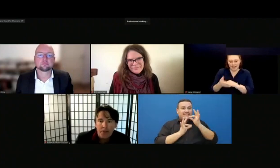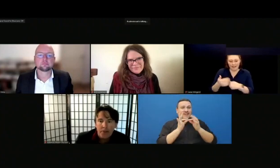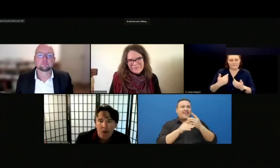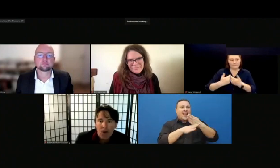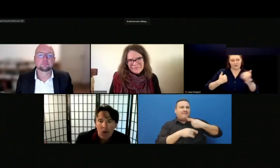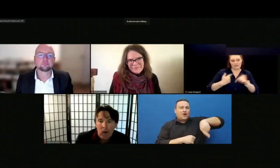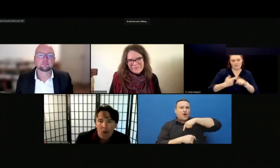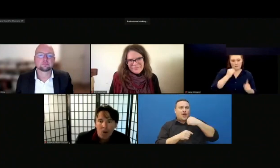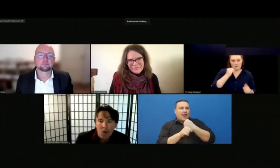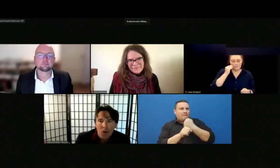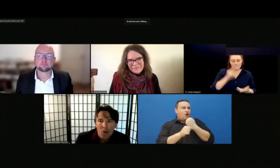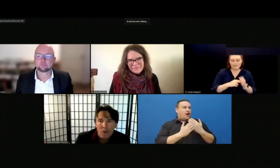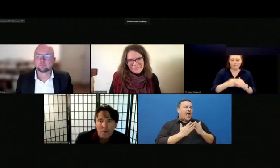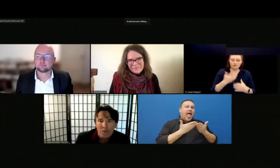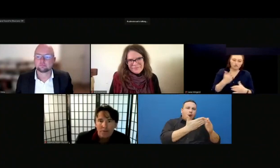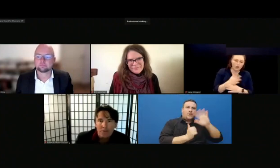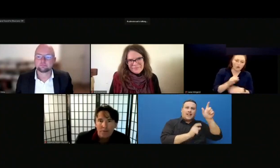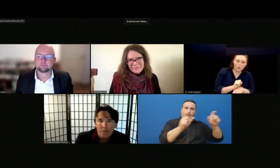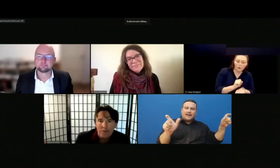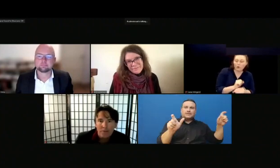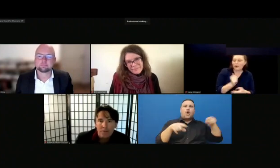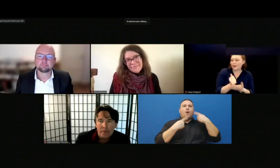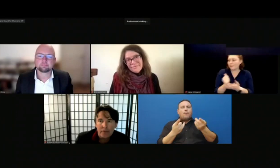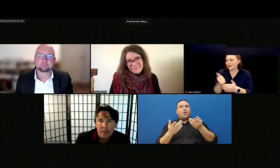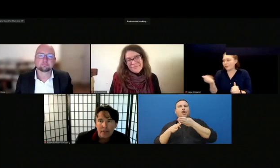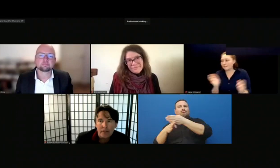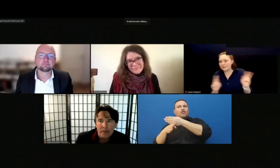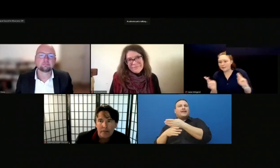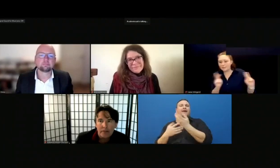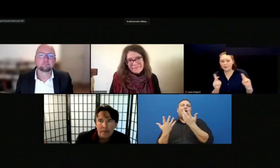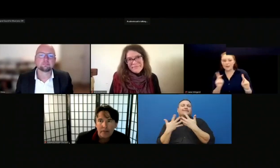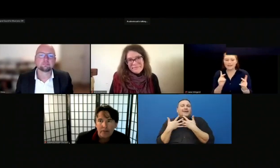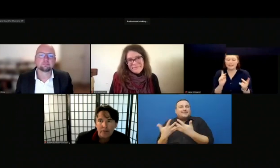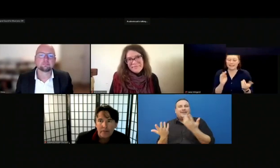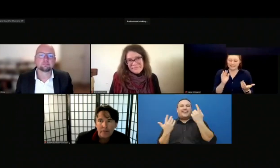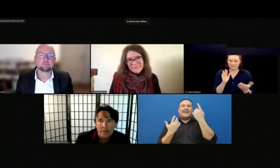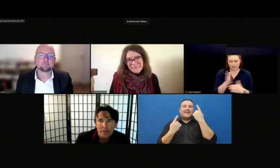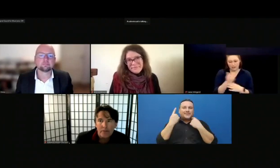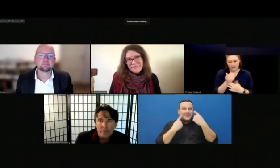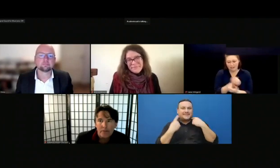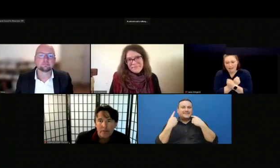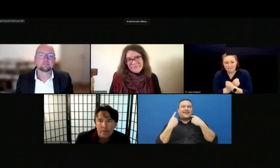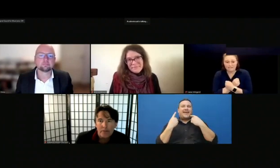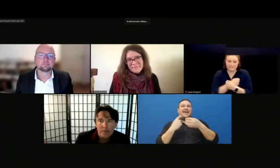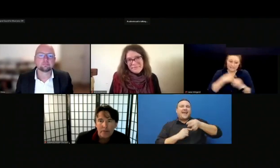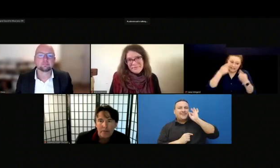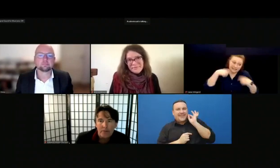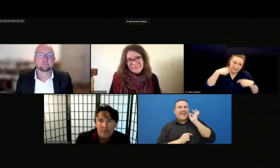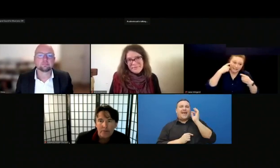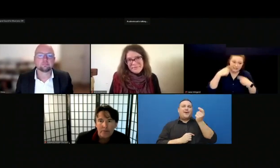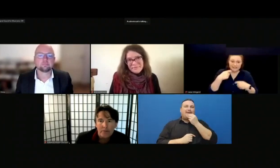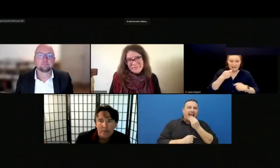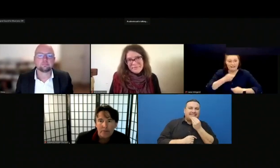her work, helping others, but also sharing laughter and tears, coffee and lunches